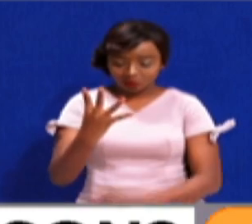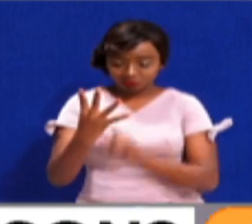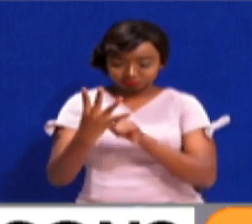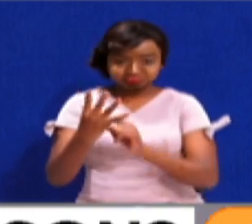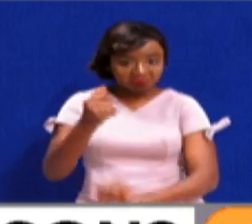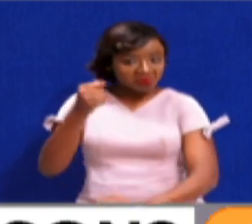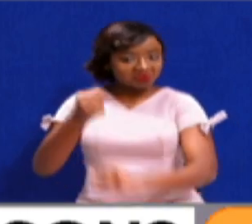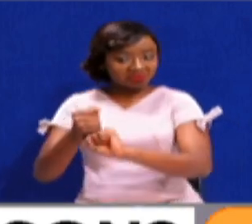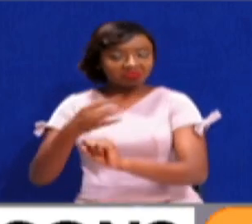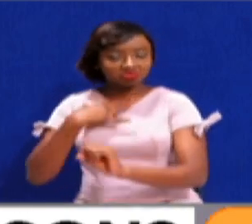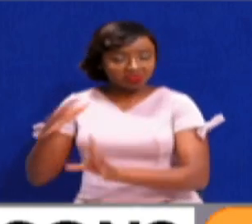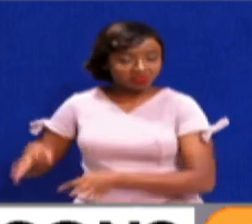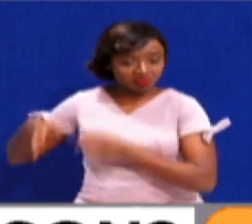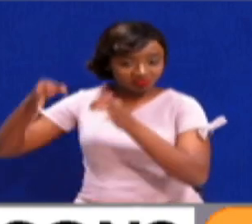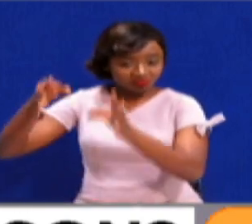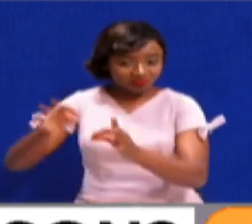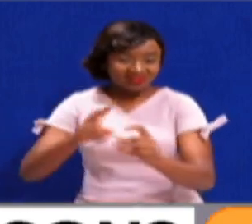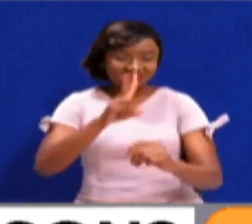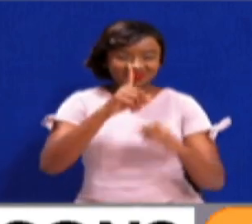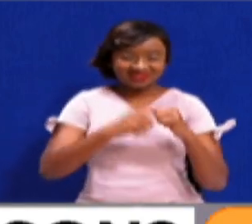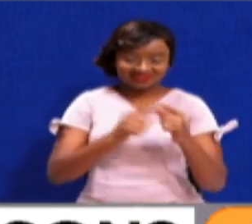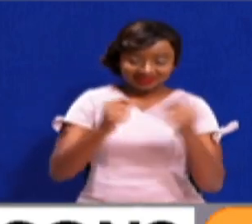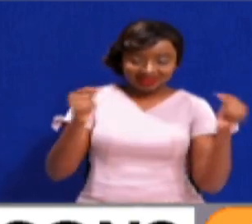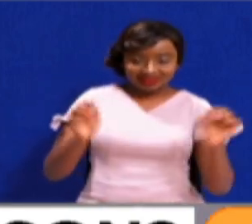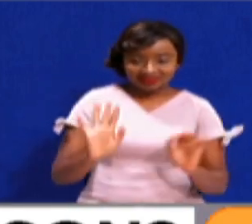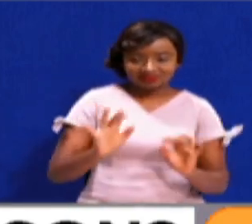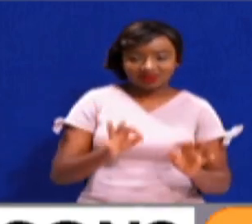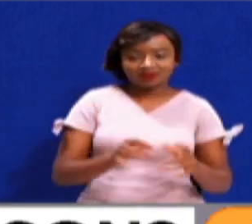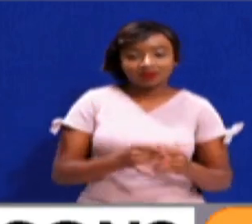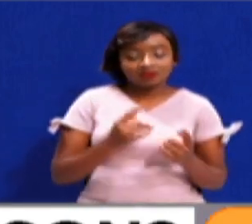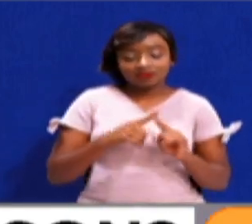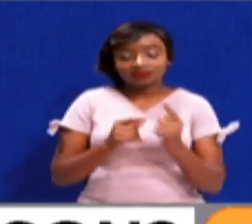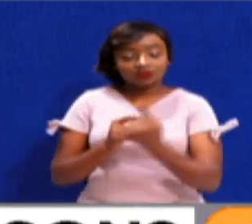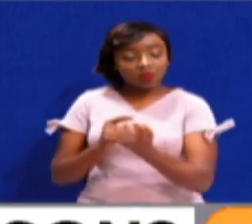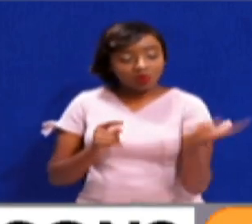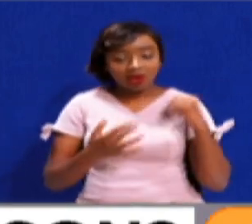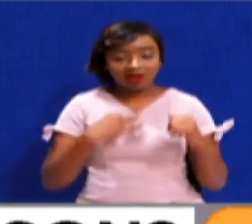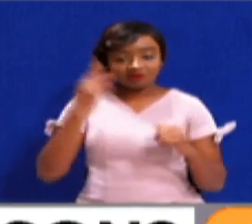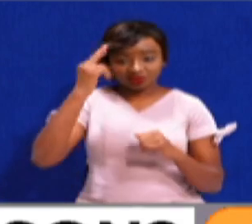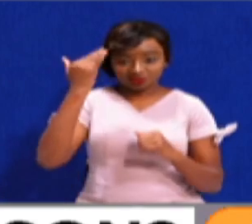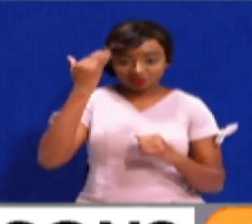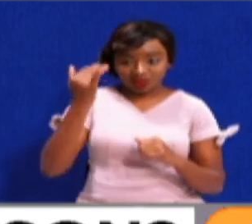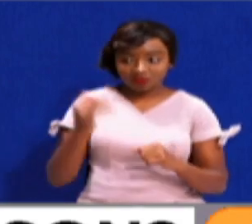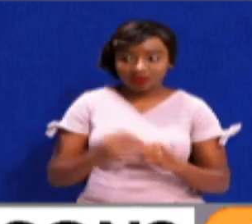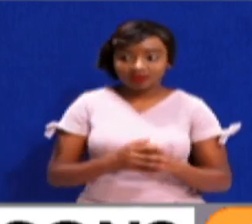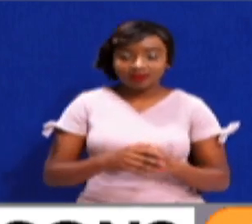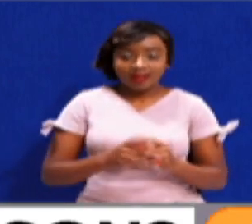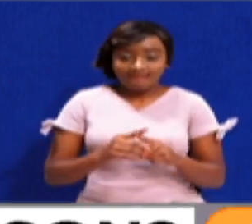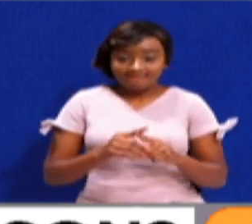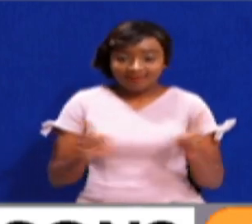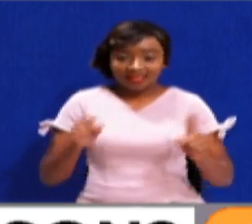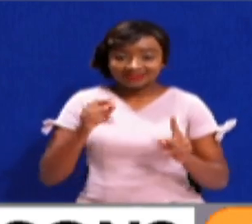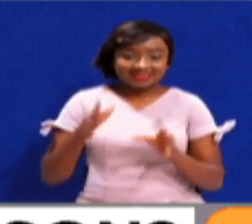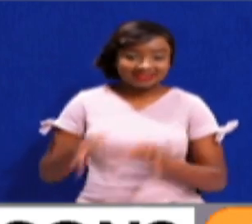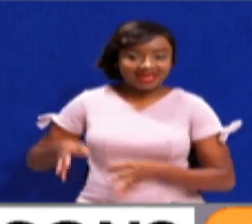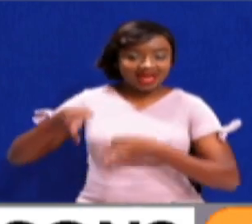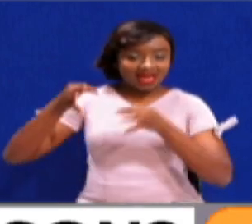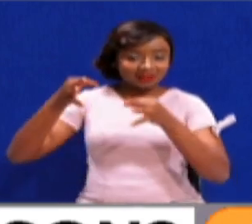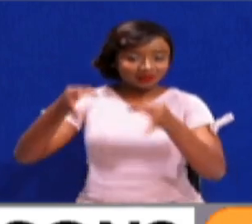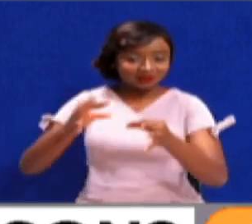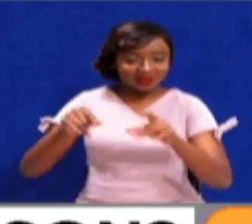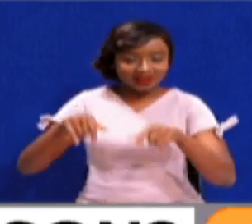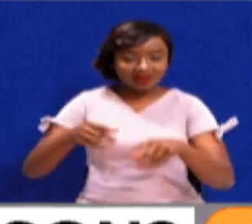adjournment, 26 against the adjournment. And of course, everyone had their reason for doing it. But of course, that adjournment has now given the